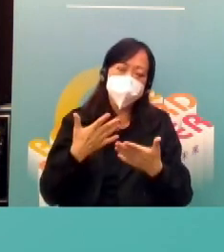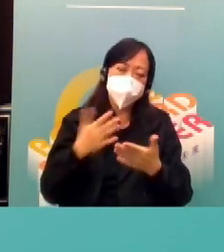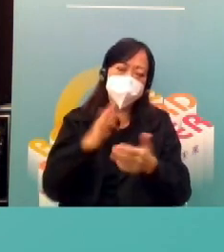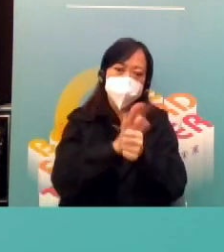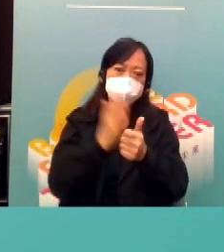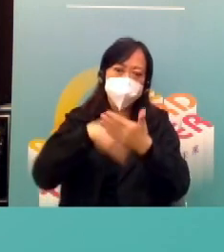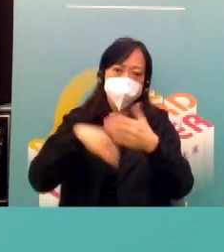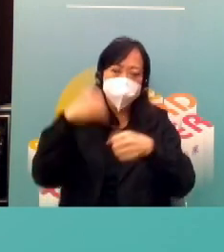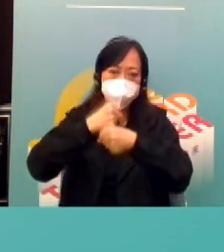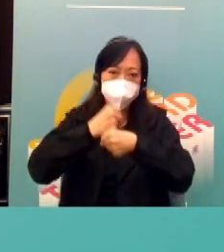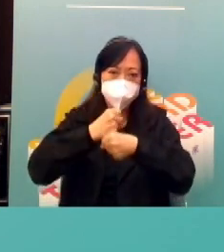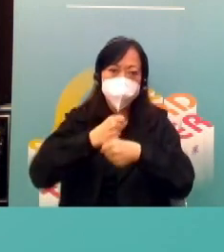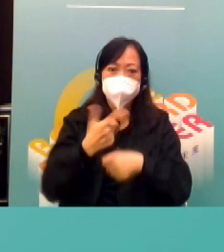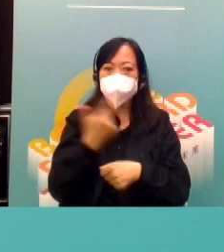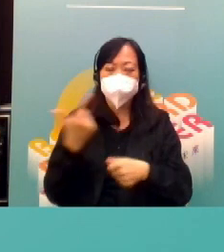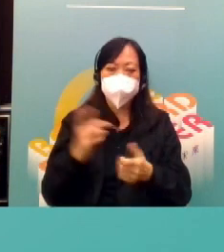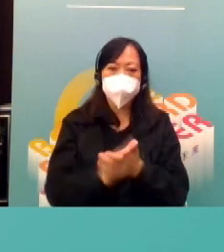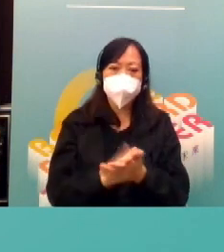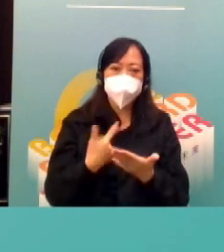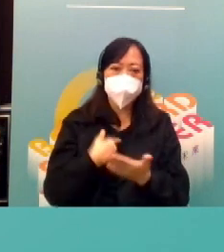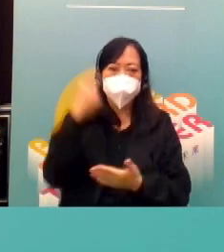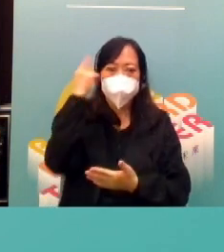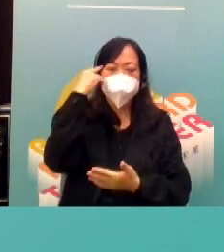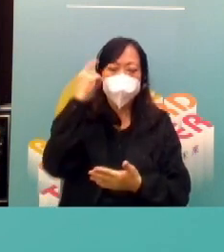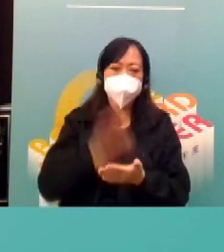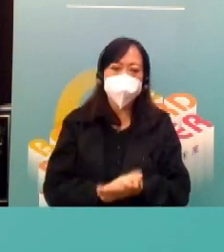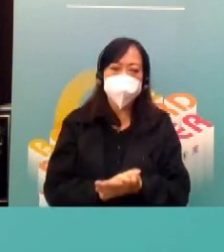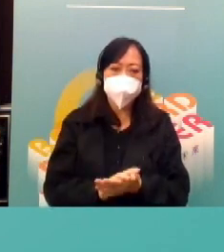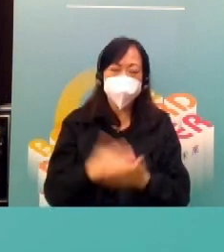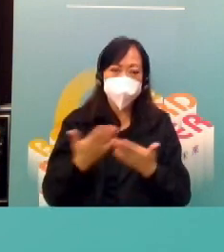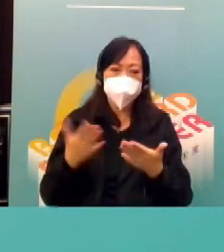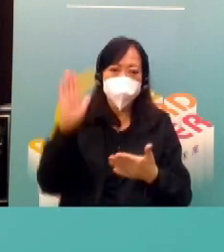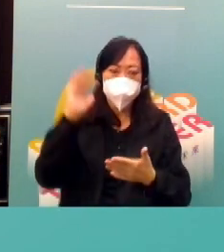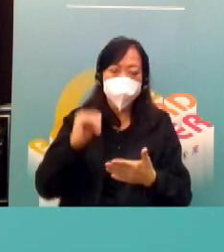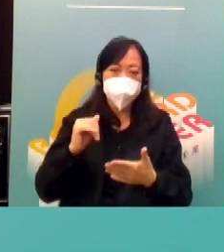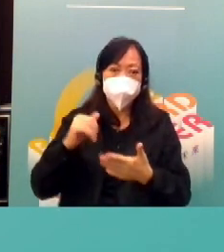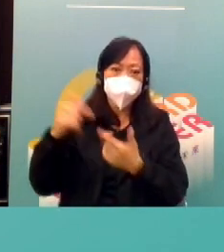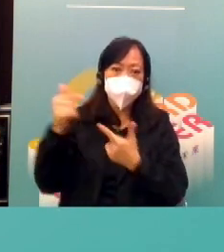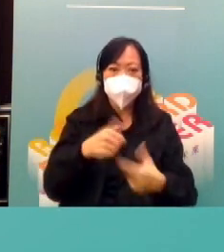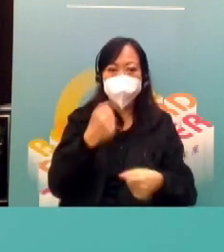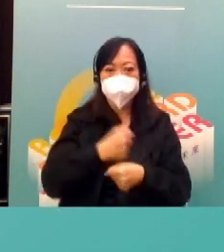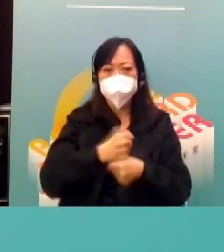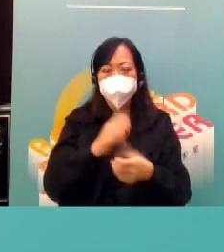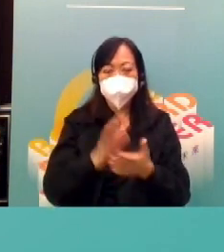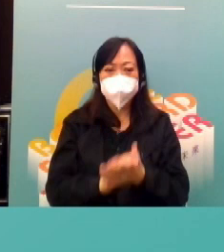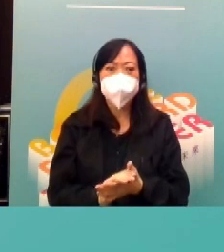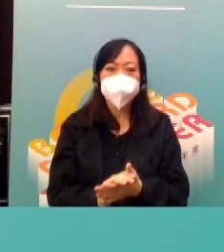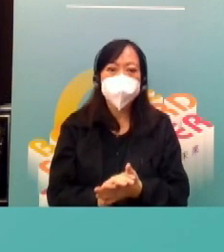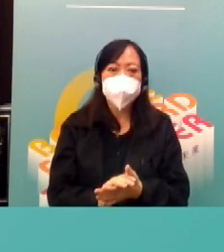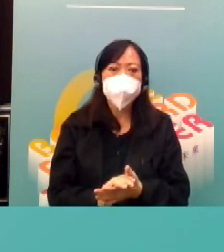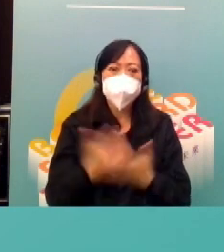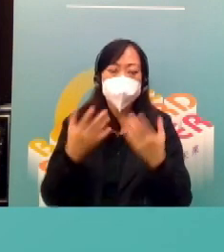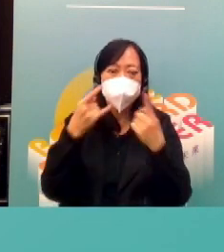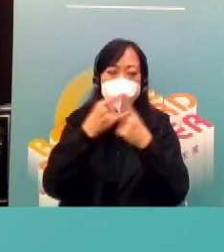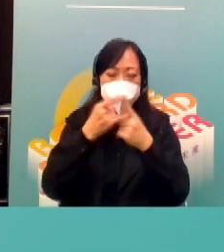been a lifeline for us, right? You know, we've been able to continue to work on Zoom. You know, our kids can still go to school, but